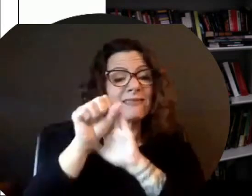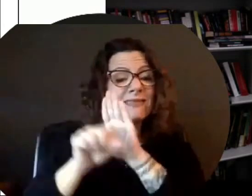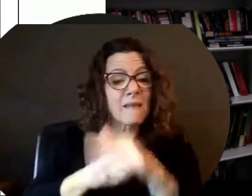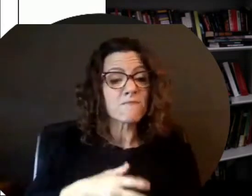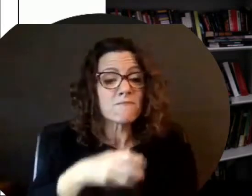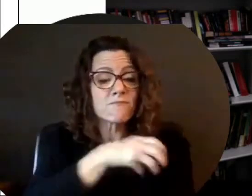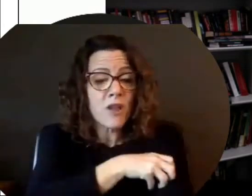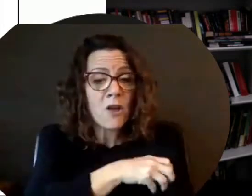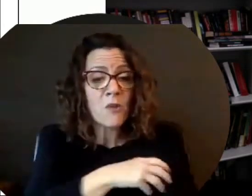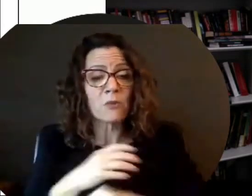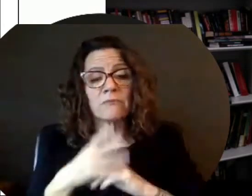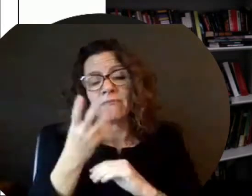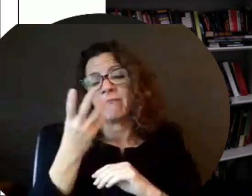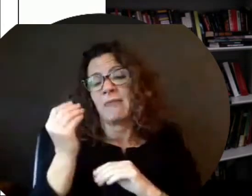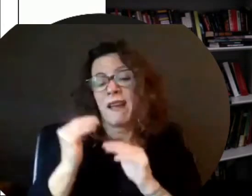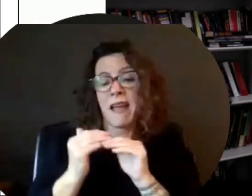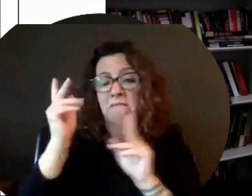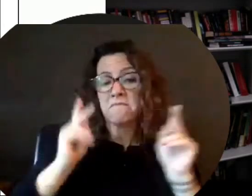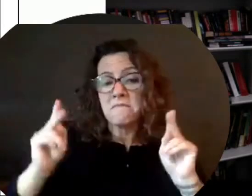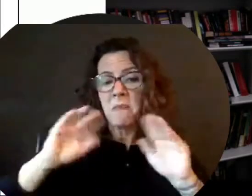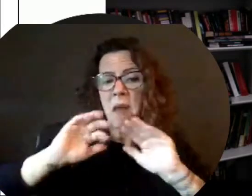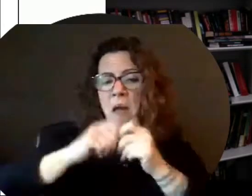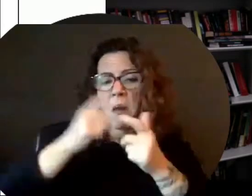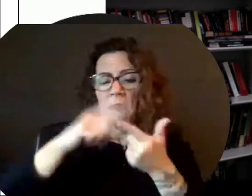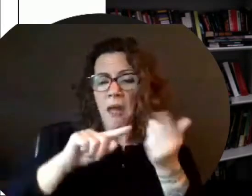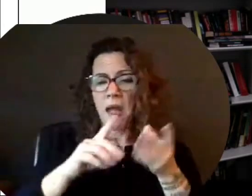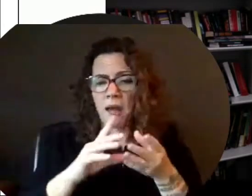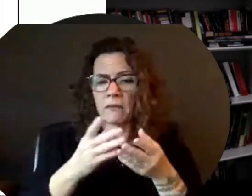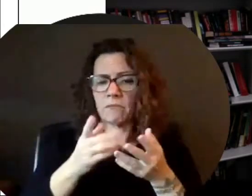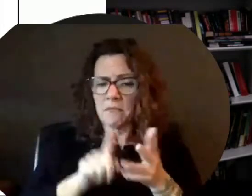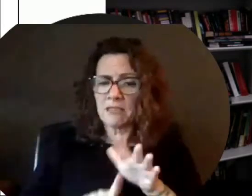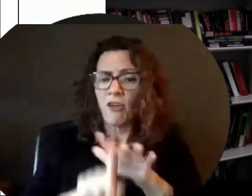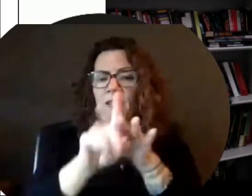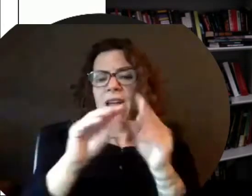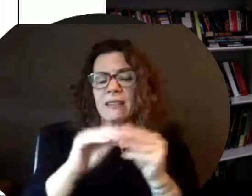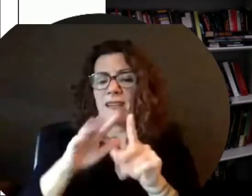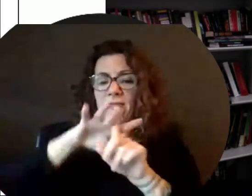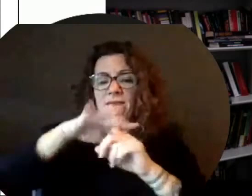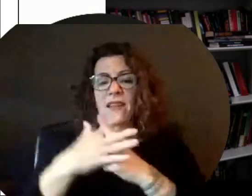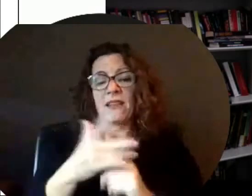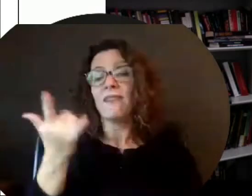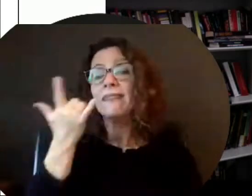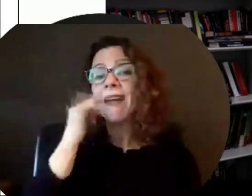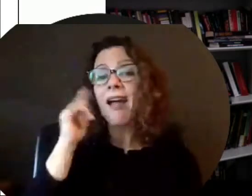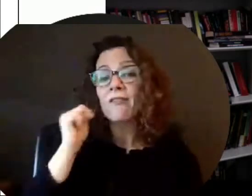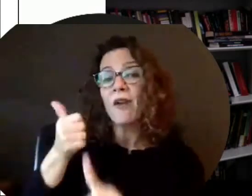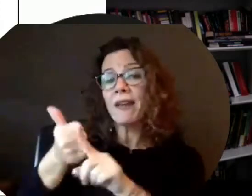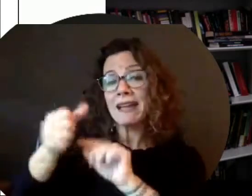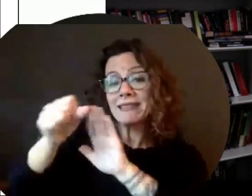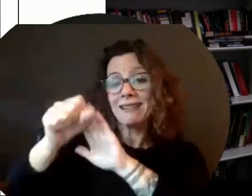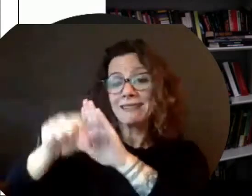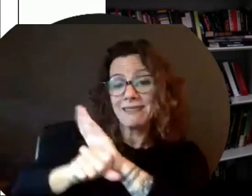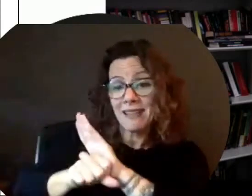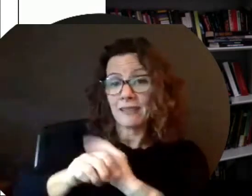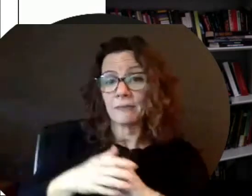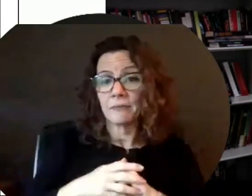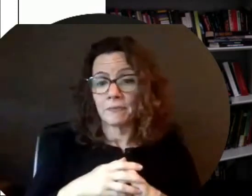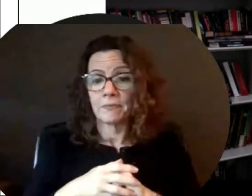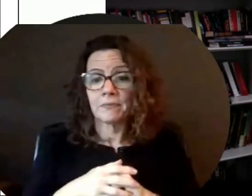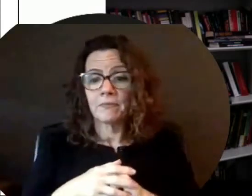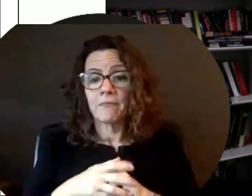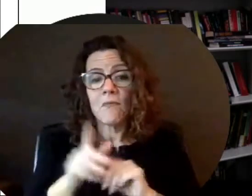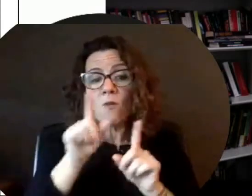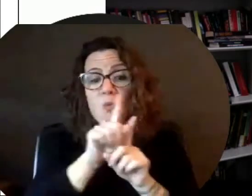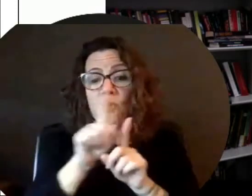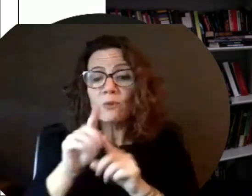Virginia, similarly. And these old agricultural fields have